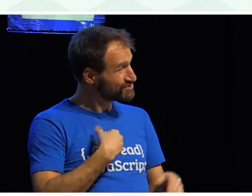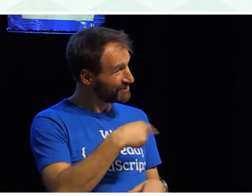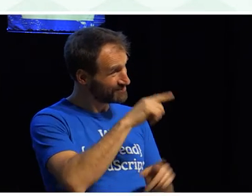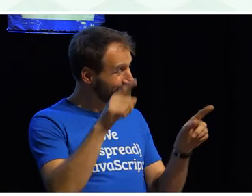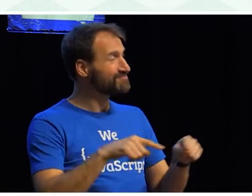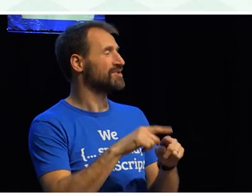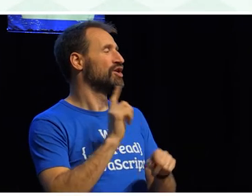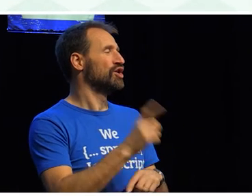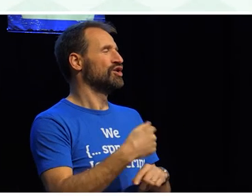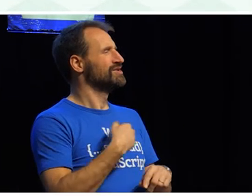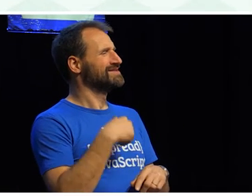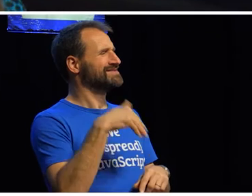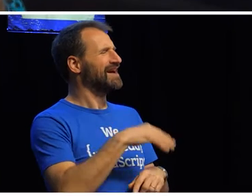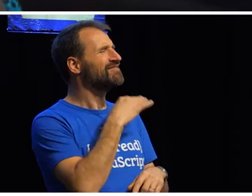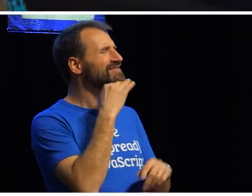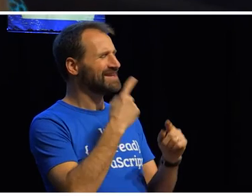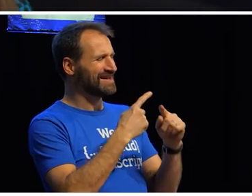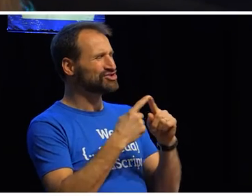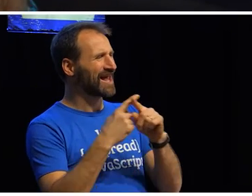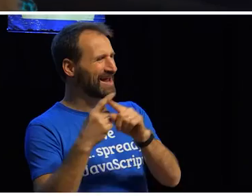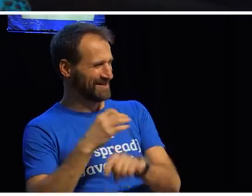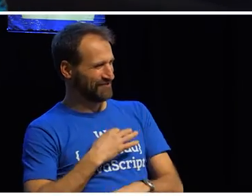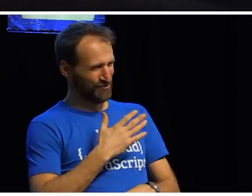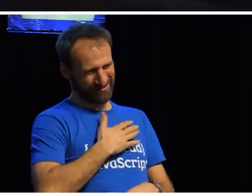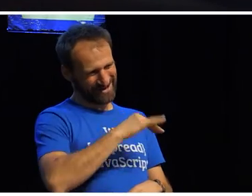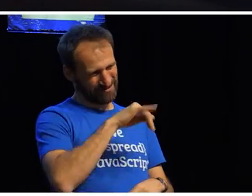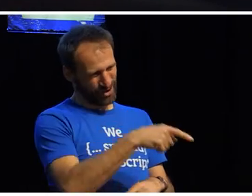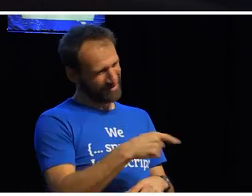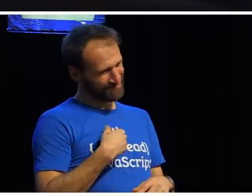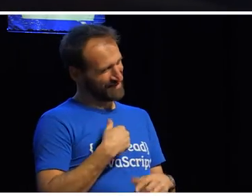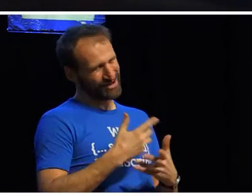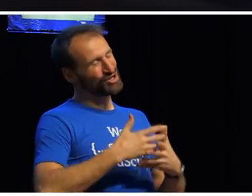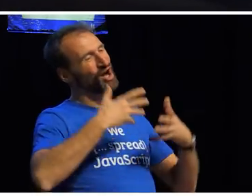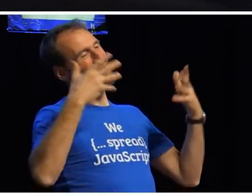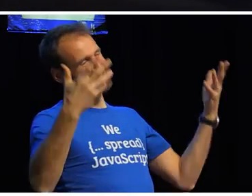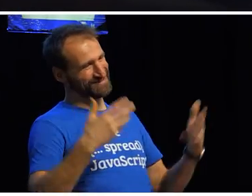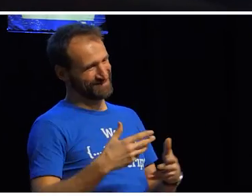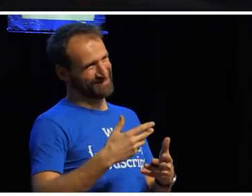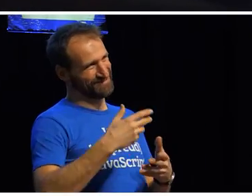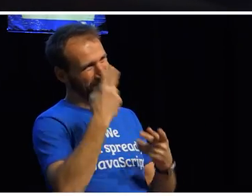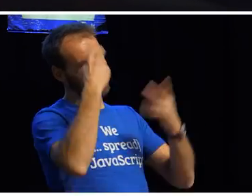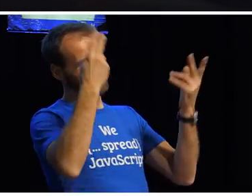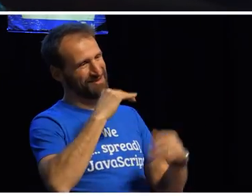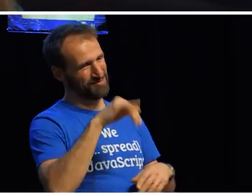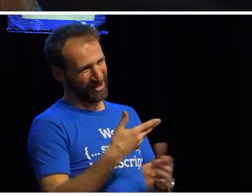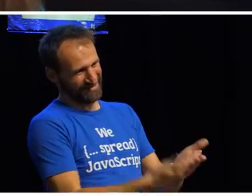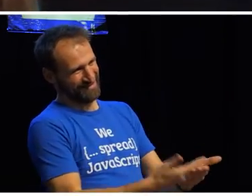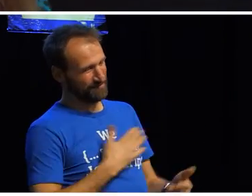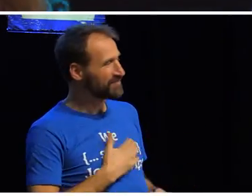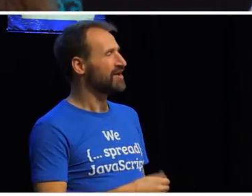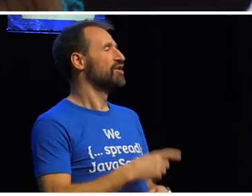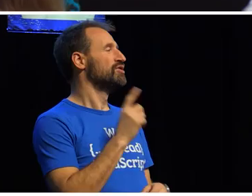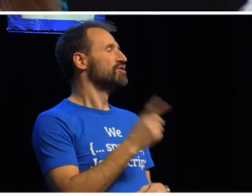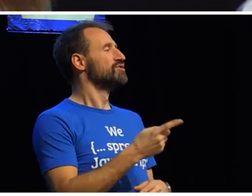many stars for this project. It's my most popular repo. Yeah. So next step will be I want to update